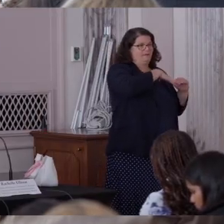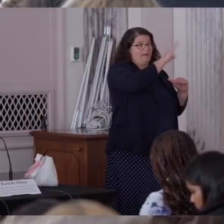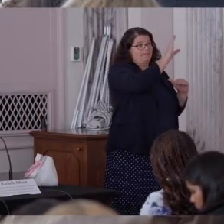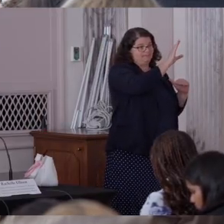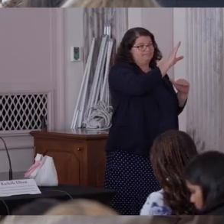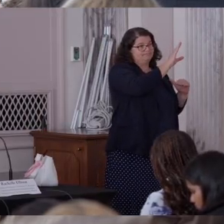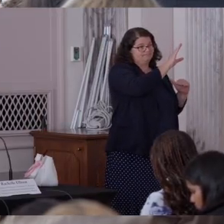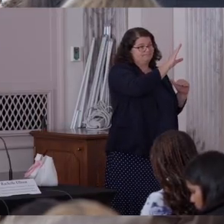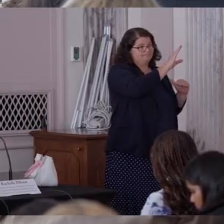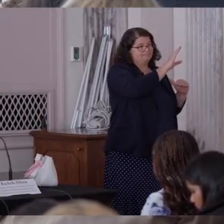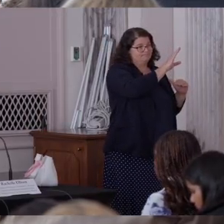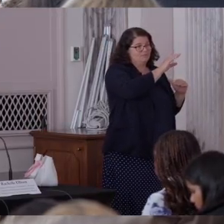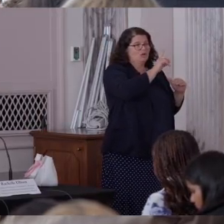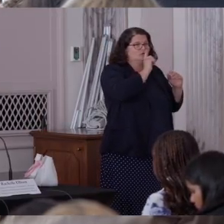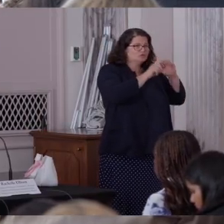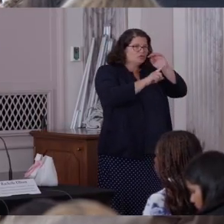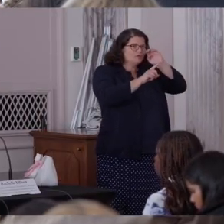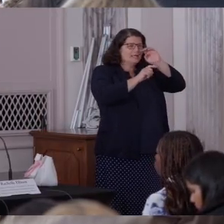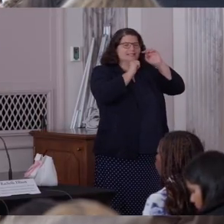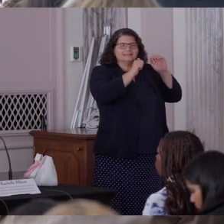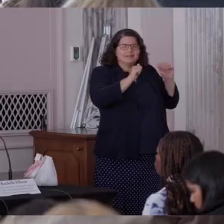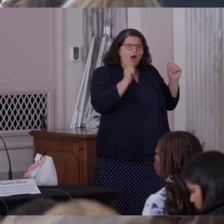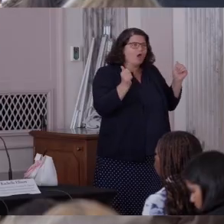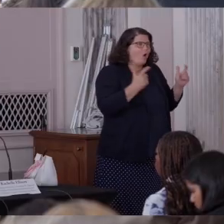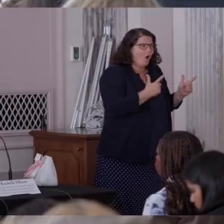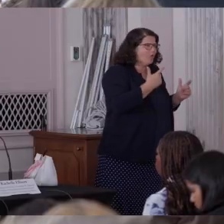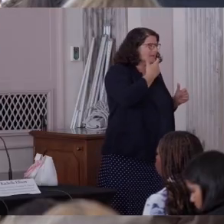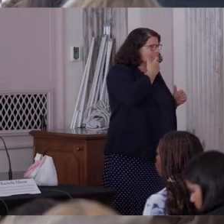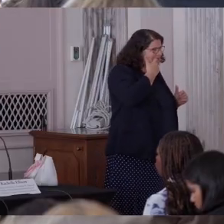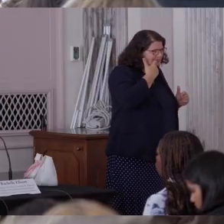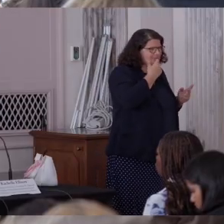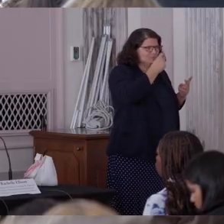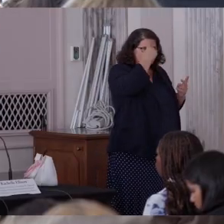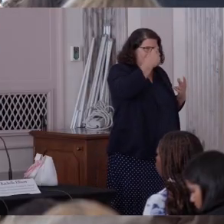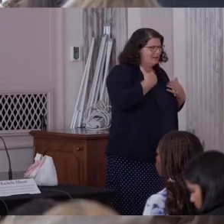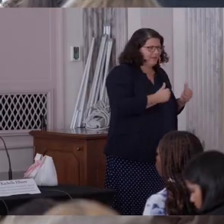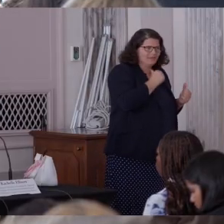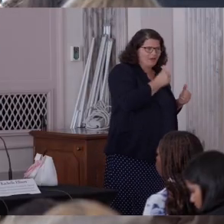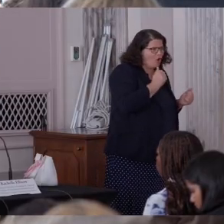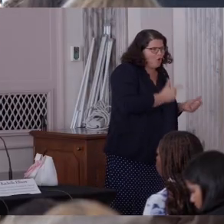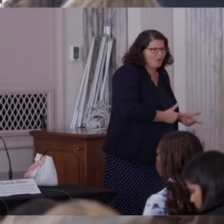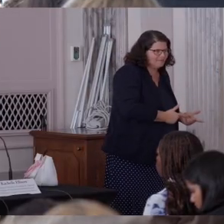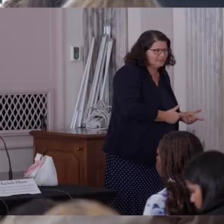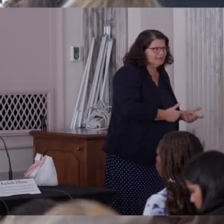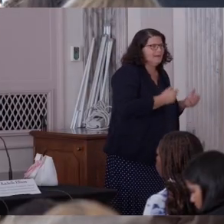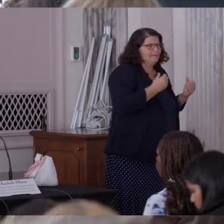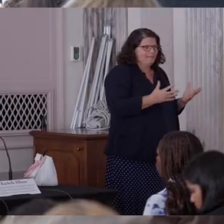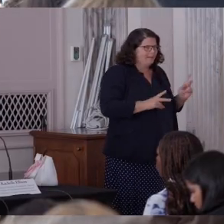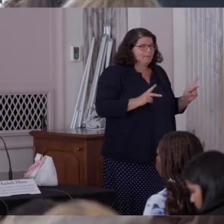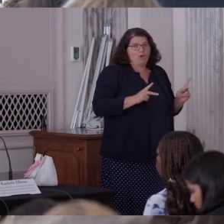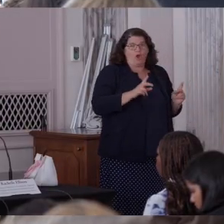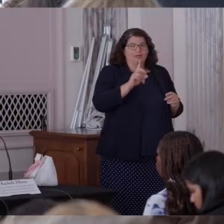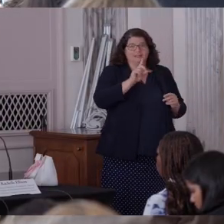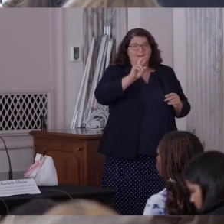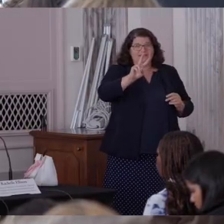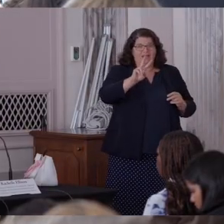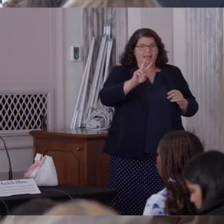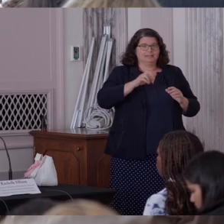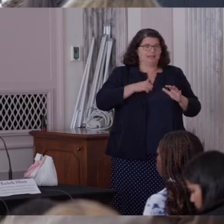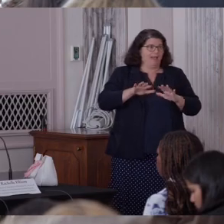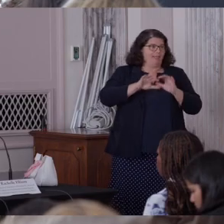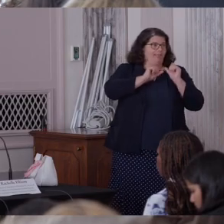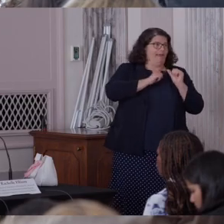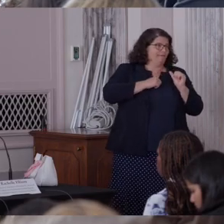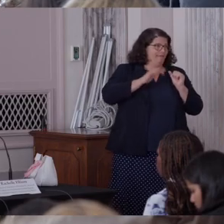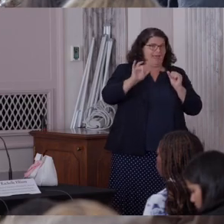the entire population to have substance abuse or mental health issues. There's a lot of people that are there because of things like domestic violence and